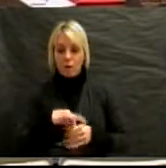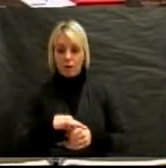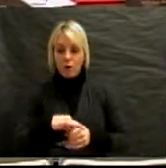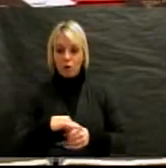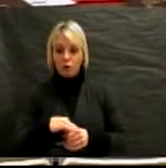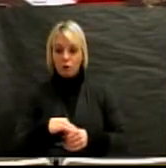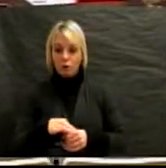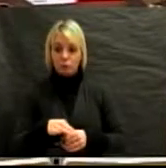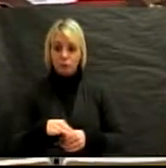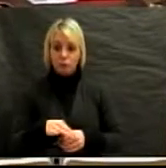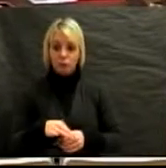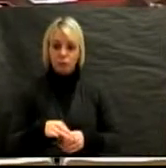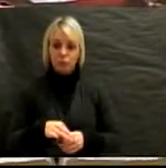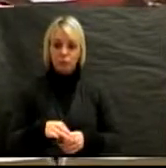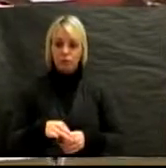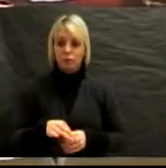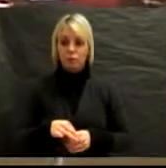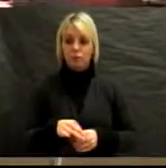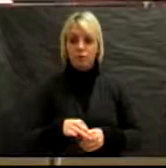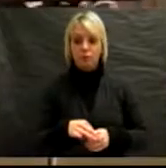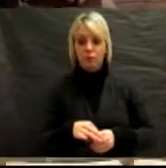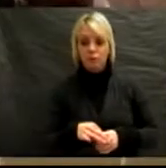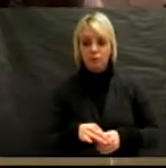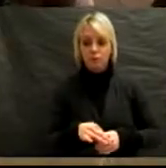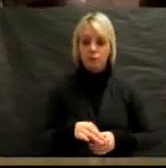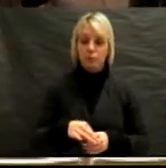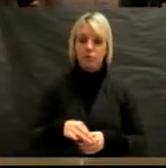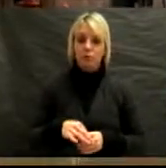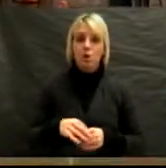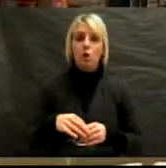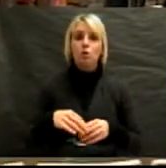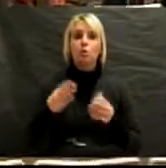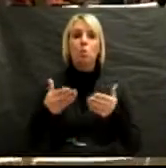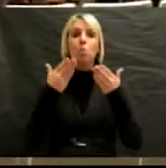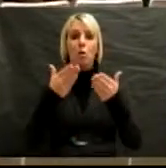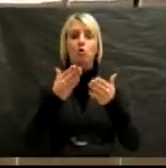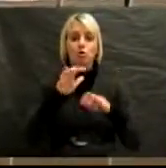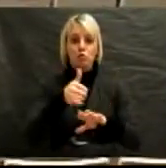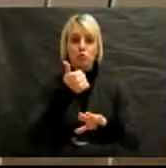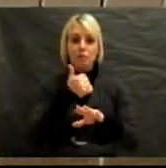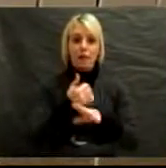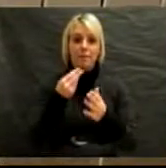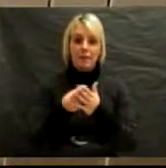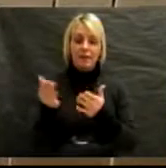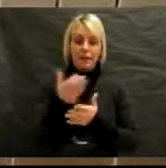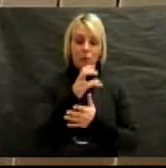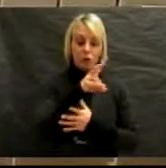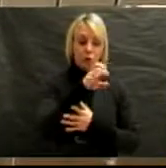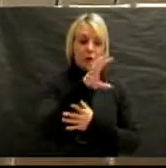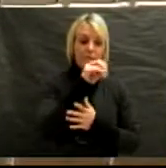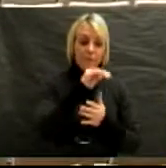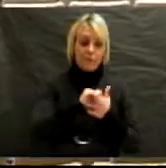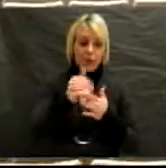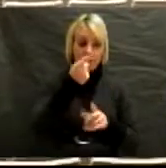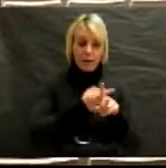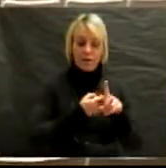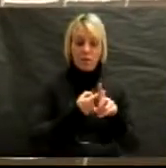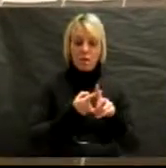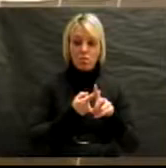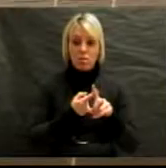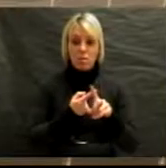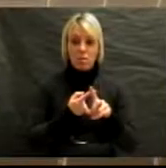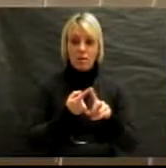school board at the level of $250 per month for school board members, for directors,